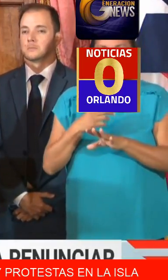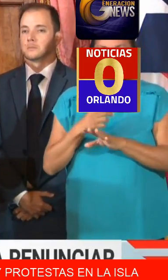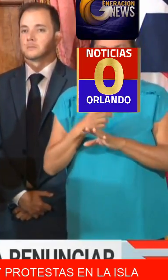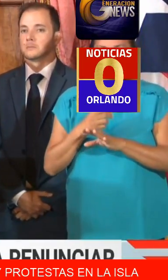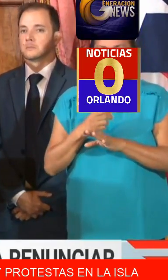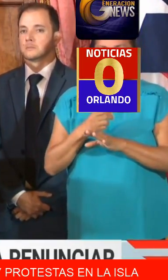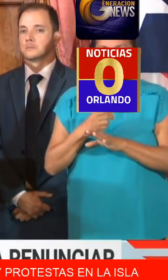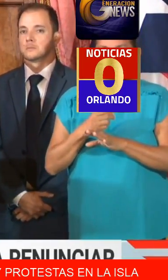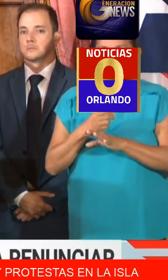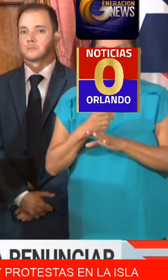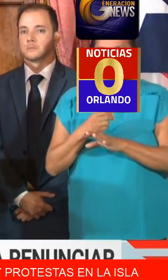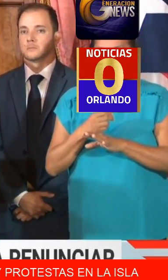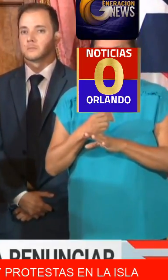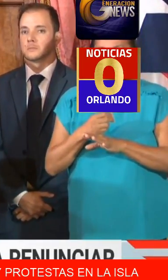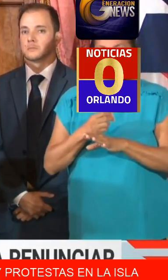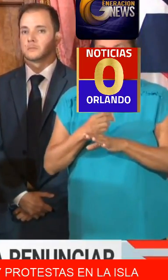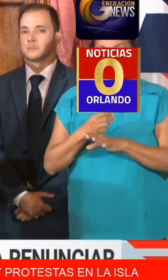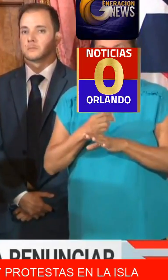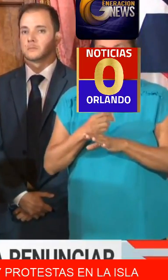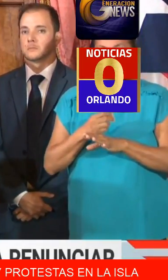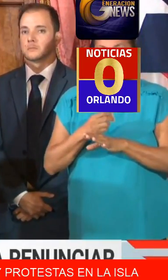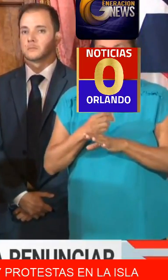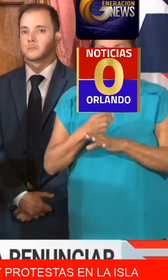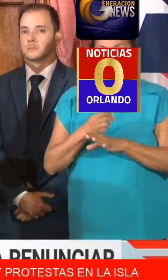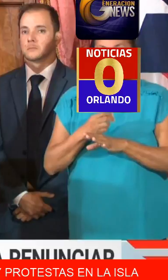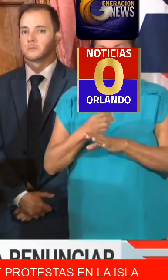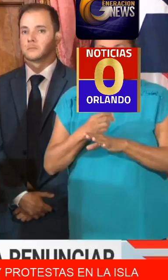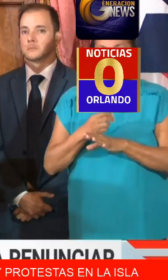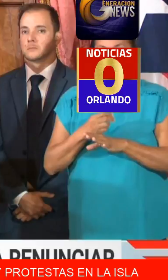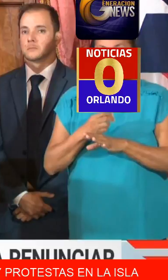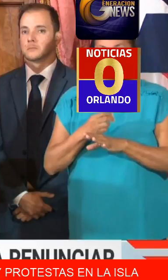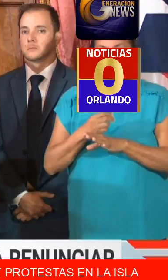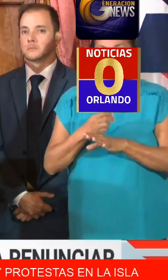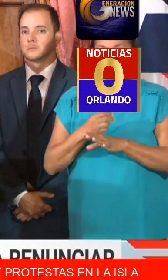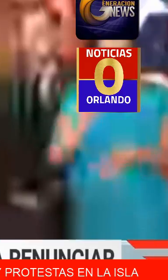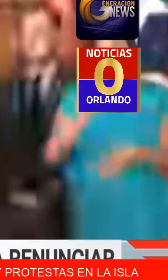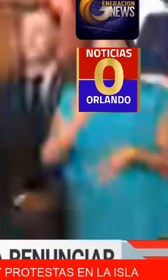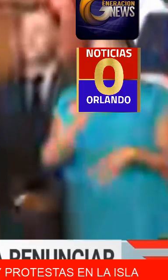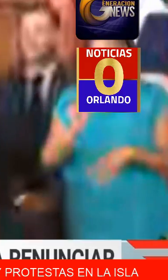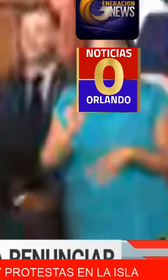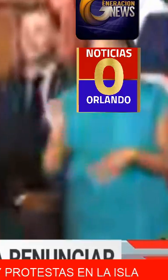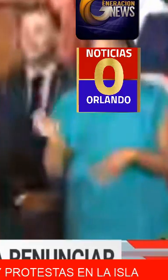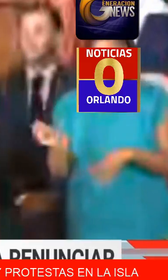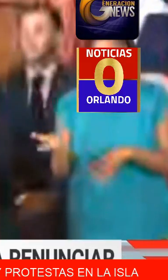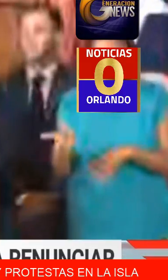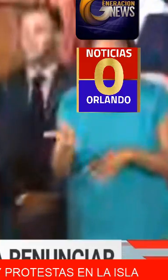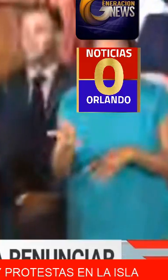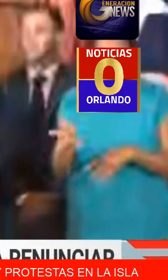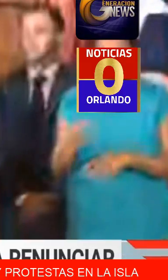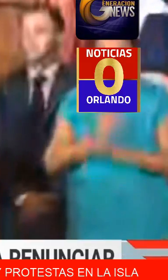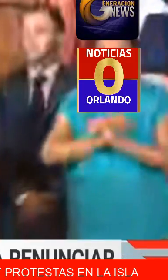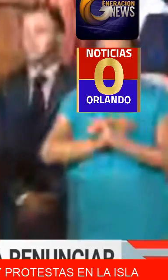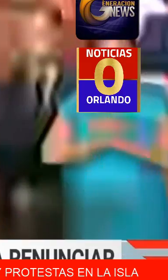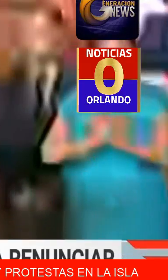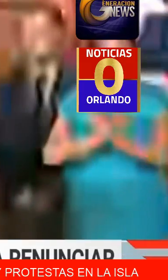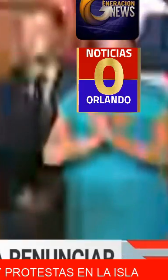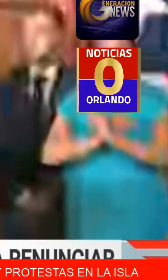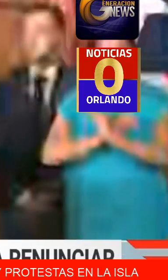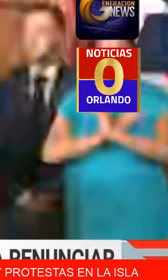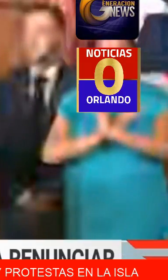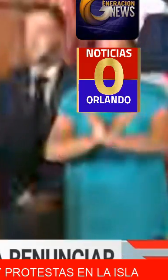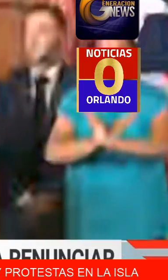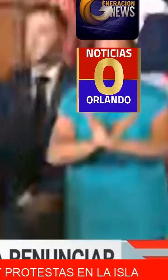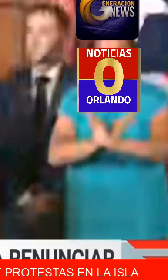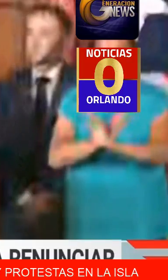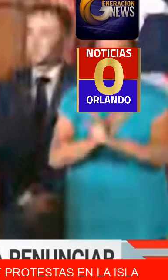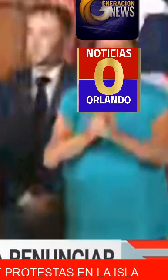whatever position the people that are protesting have. It is one of the virtues of our system,